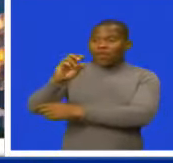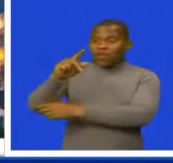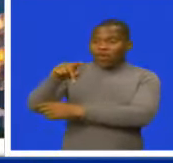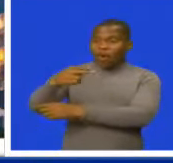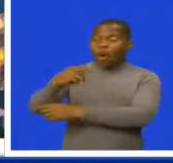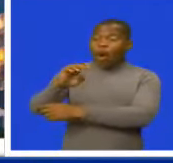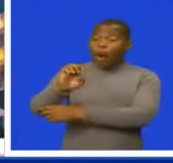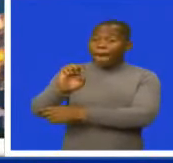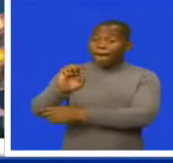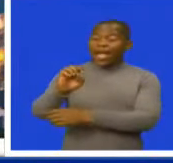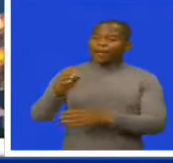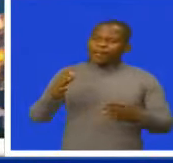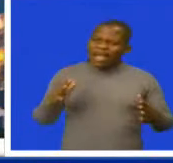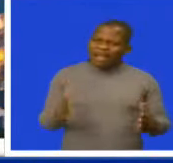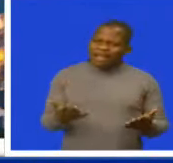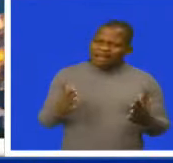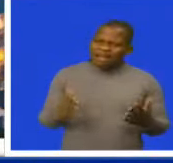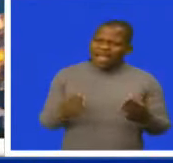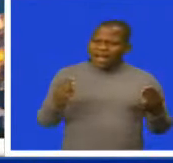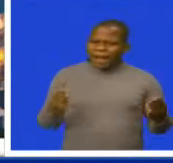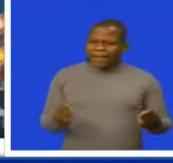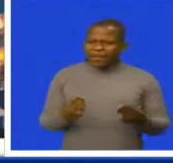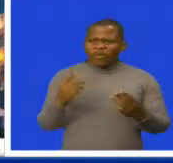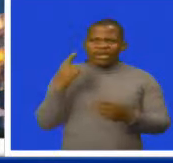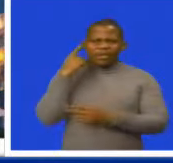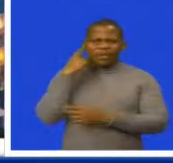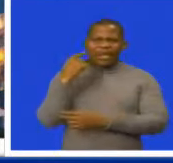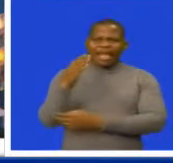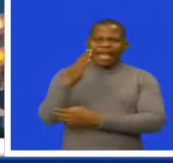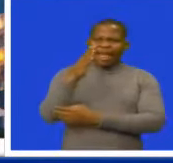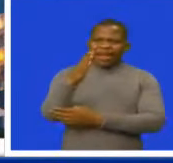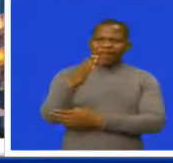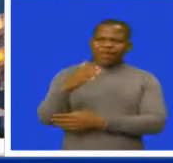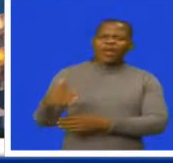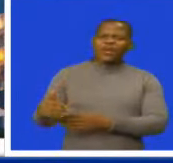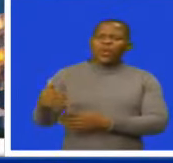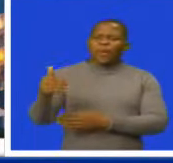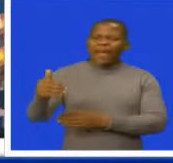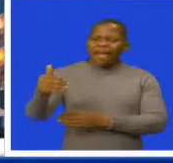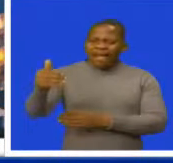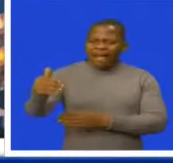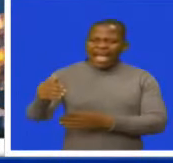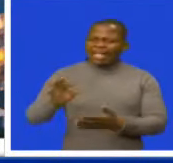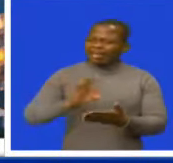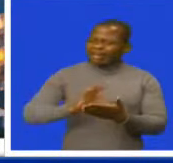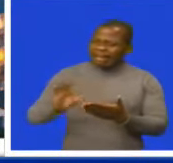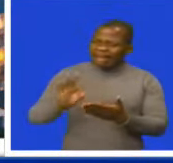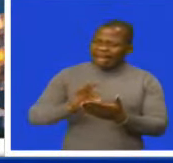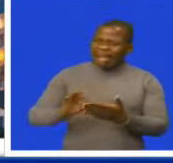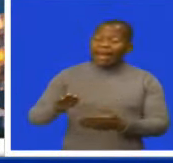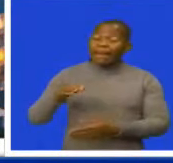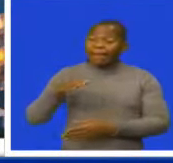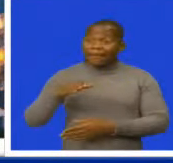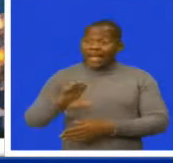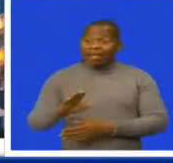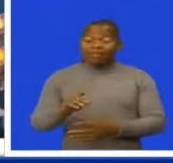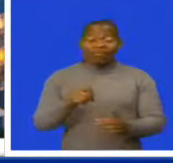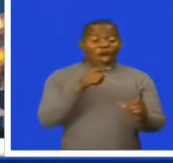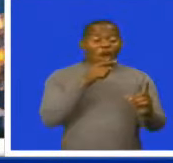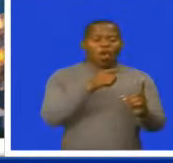Lokho kuvele ngesikhathi litiko kanye nesive sasesiphofaneni sibutha tibi kulendzawo emkhakhasweni wekuhlobisa